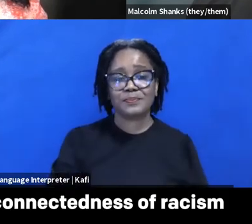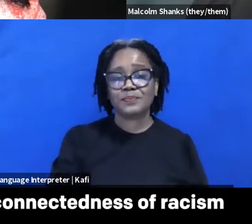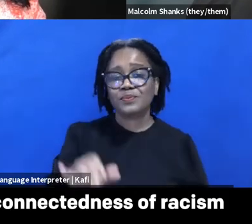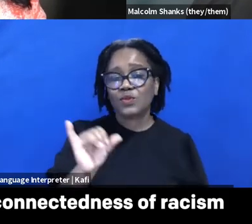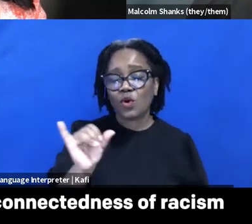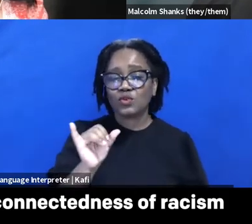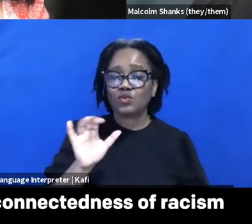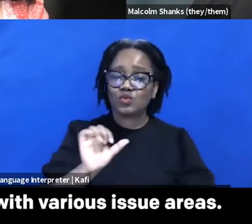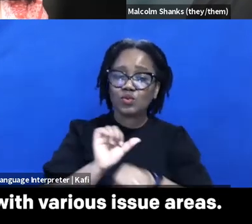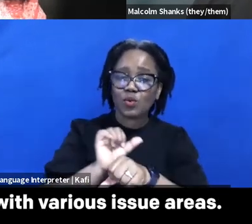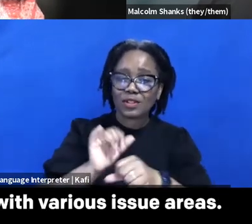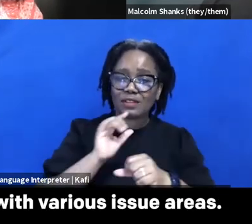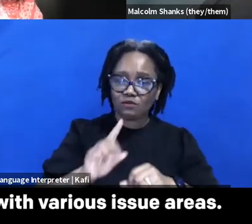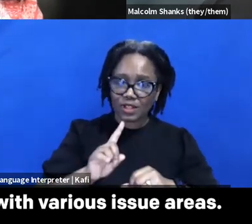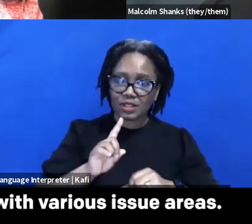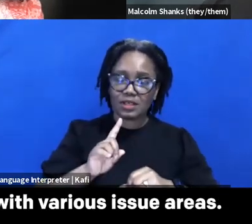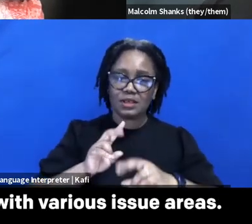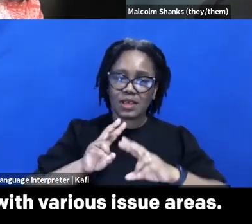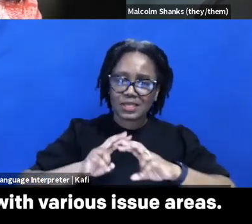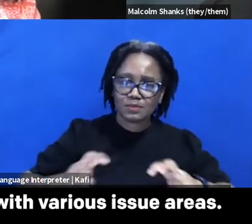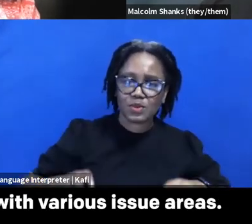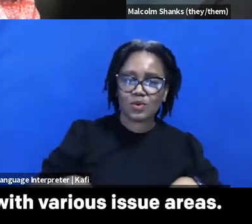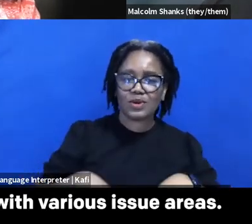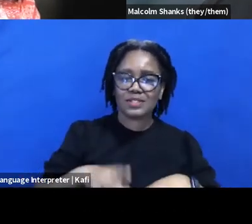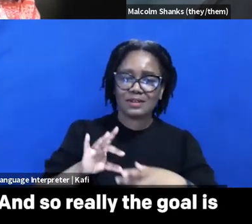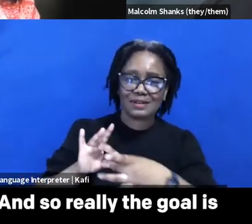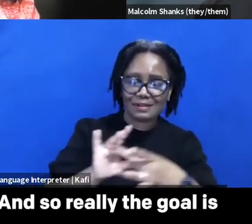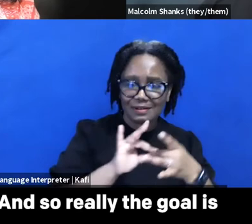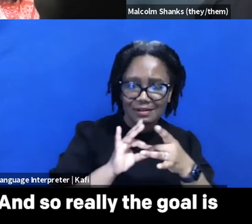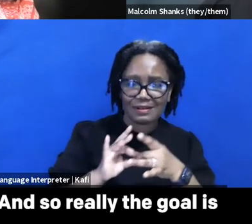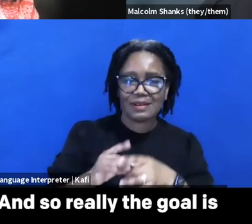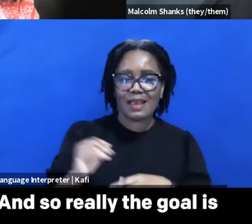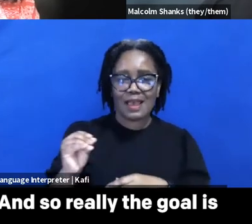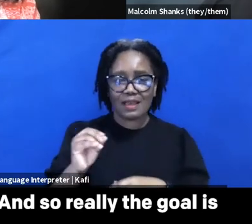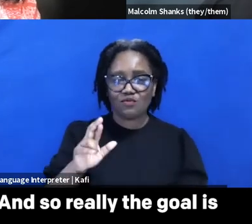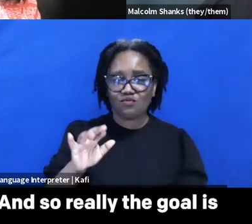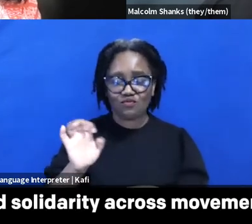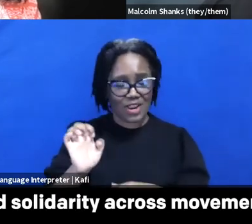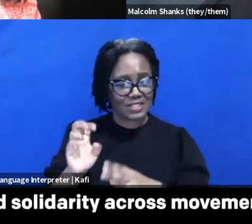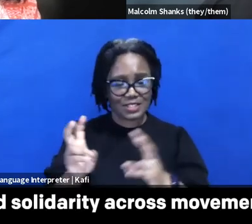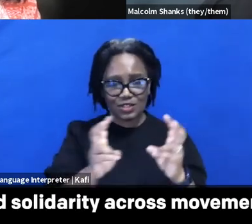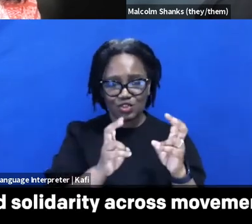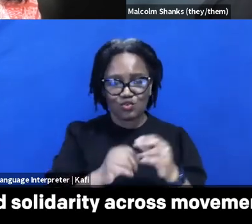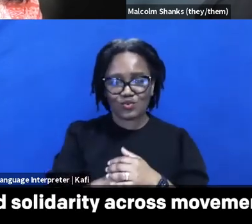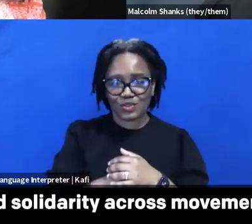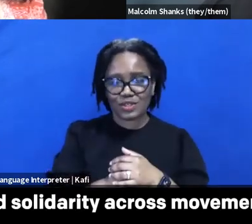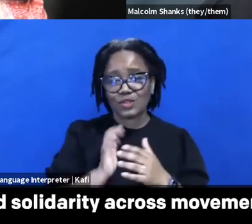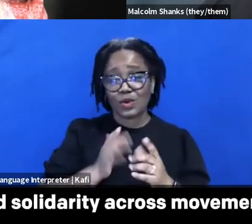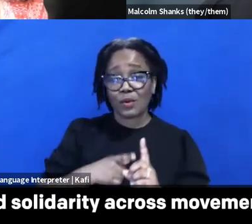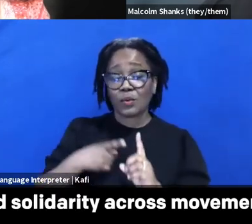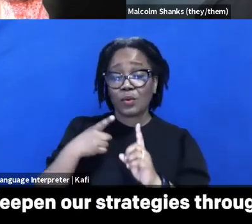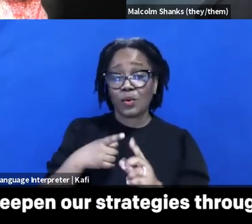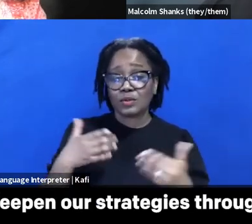and connectedness of racism with various issue areas. And so really the goal is to